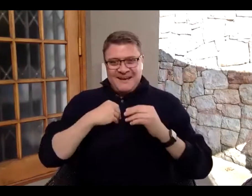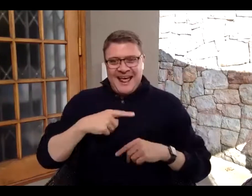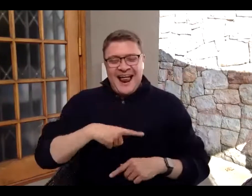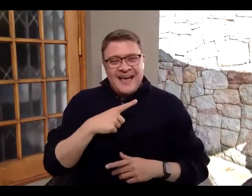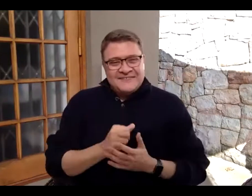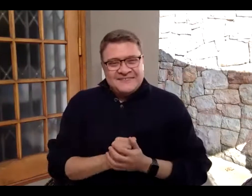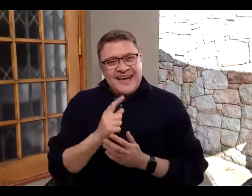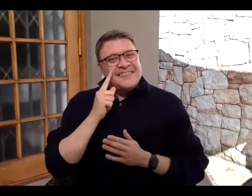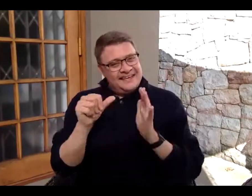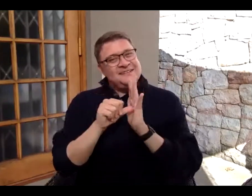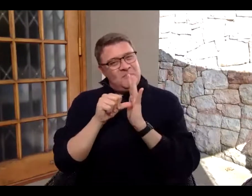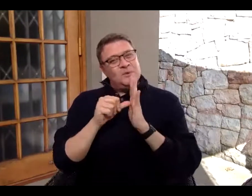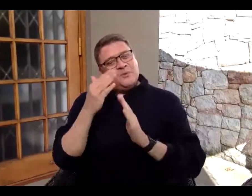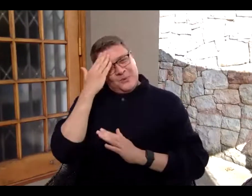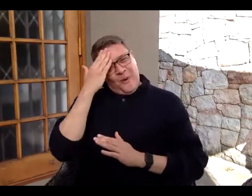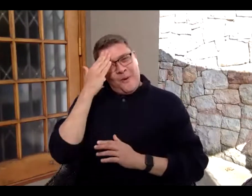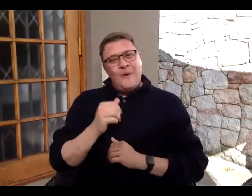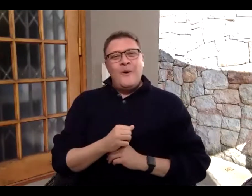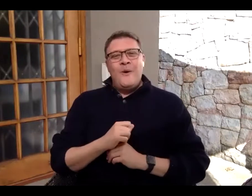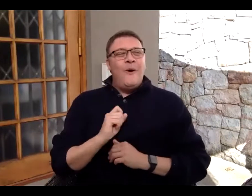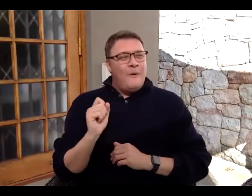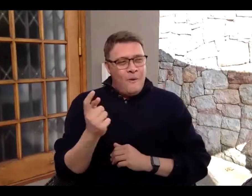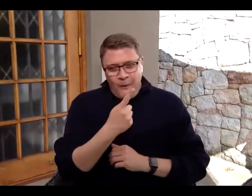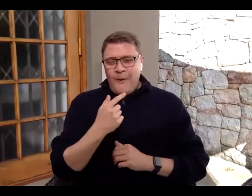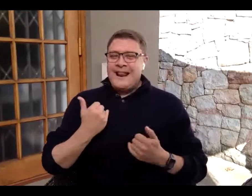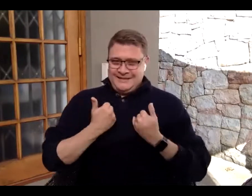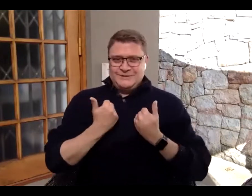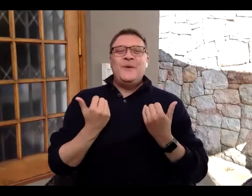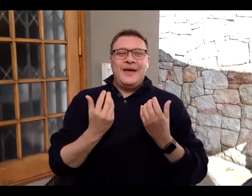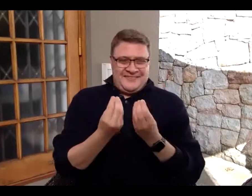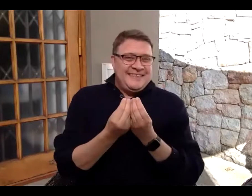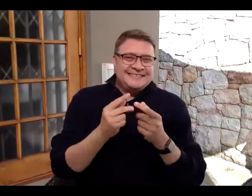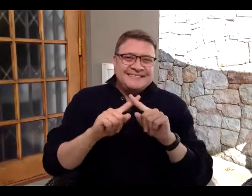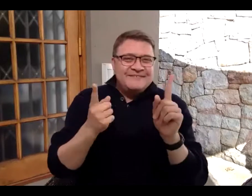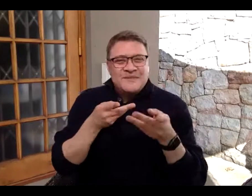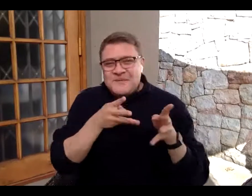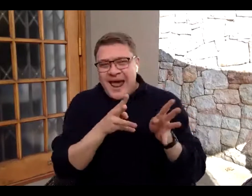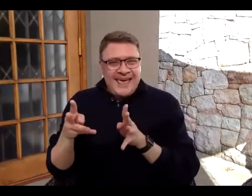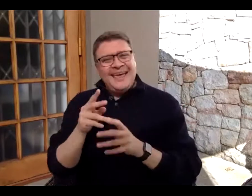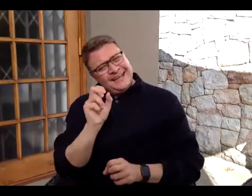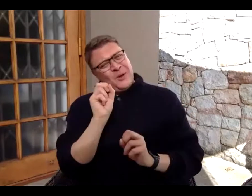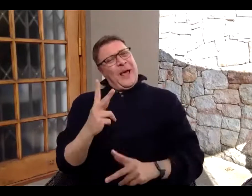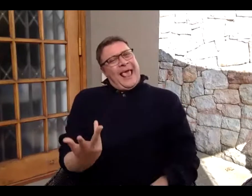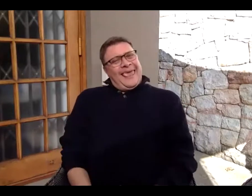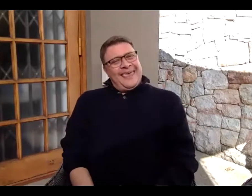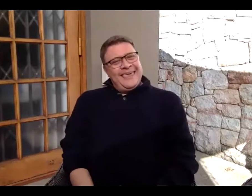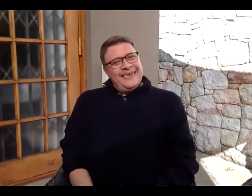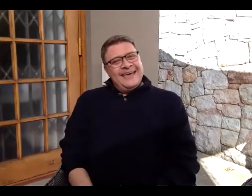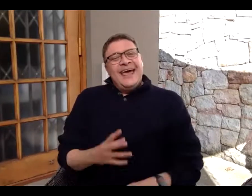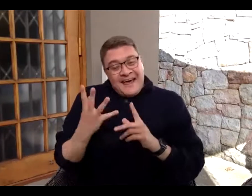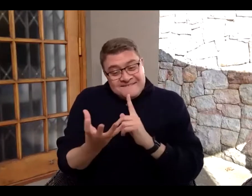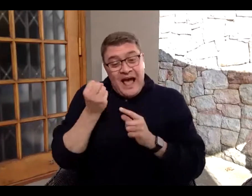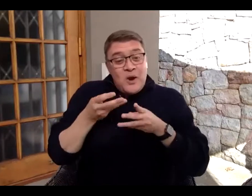that we know that we all just enjoy things differently, and that's okay. And just finding ways that we can create